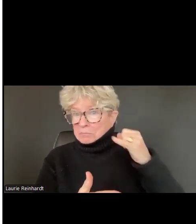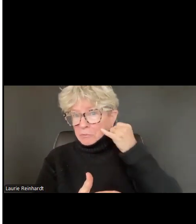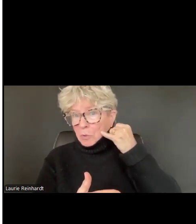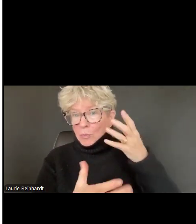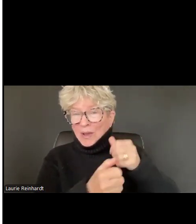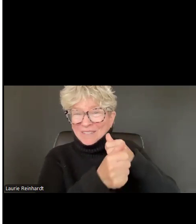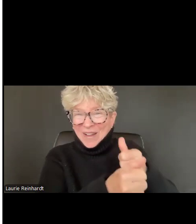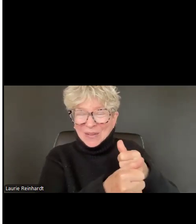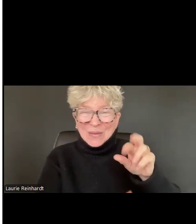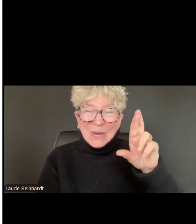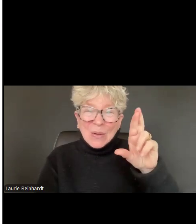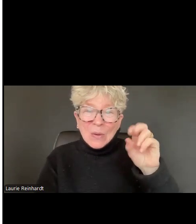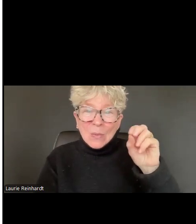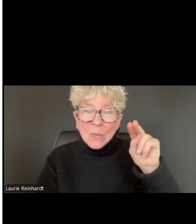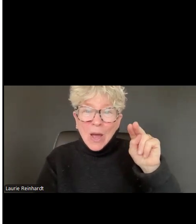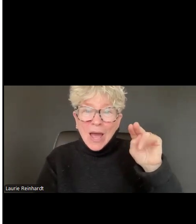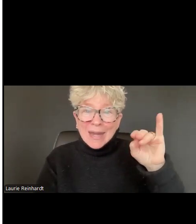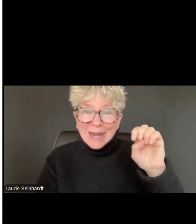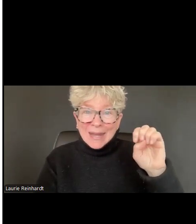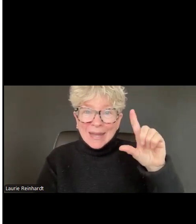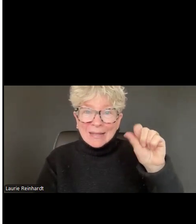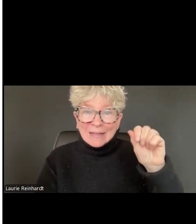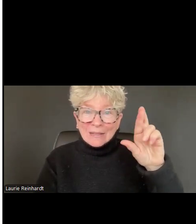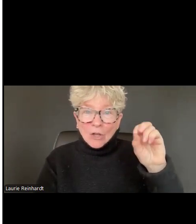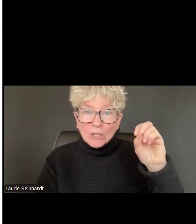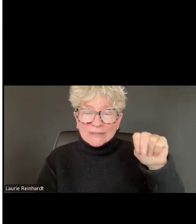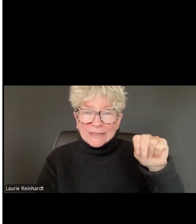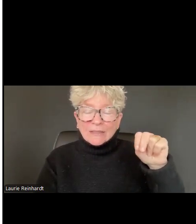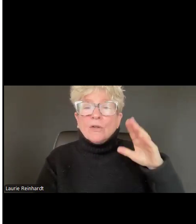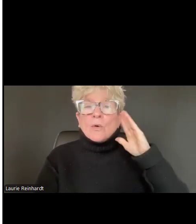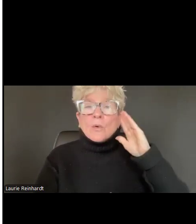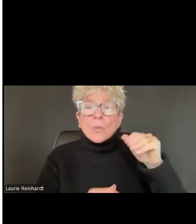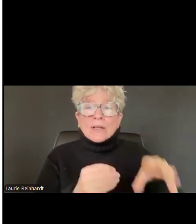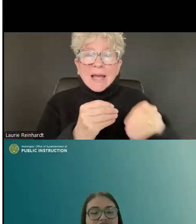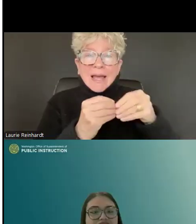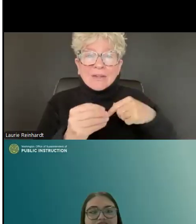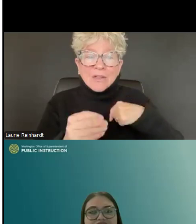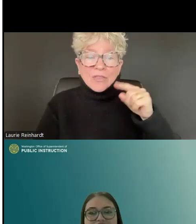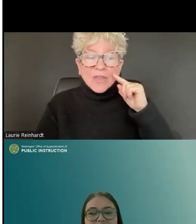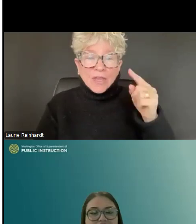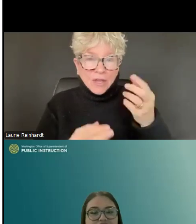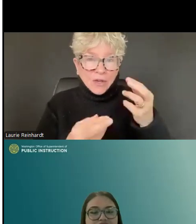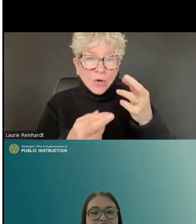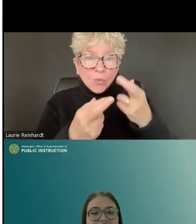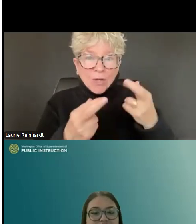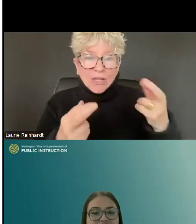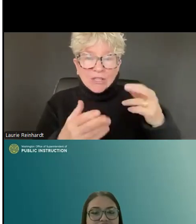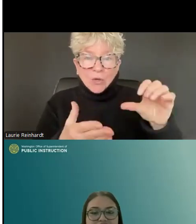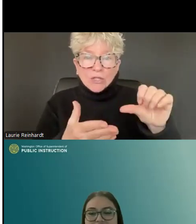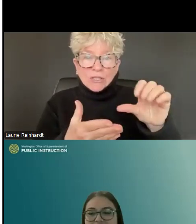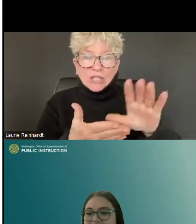Ronnie Larson will also be dropping the resource sheet in this PowerPoint every 15 minutes